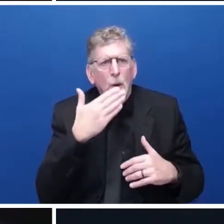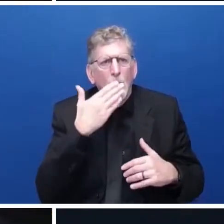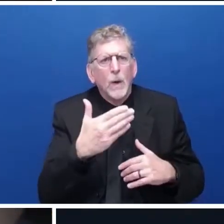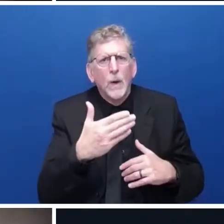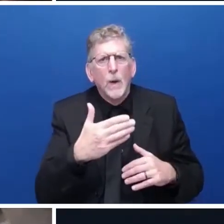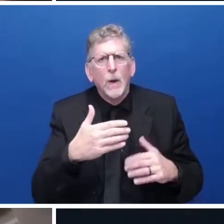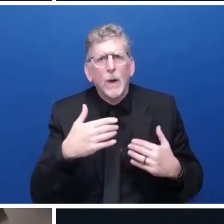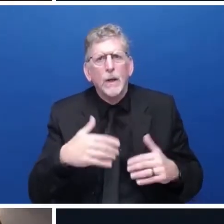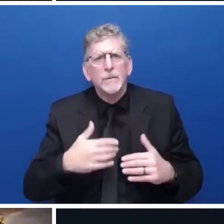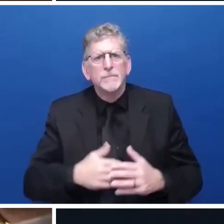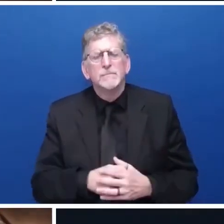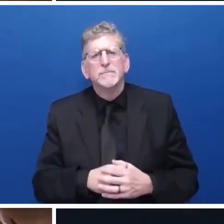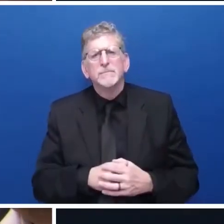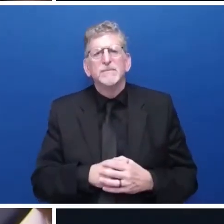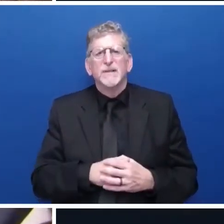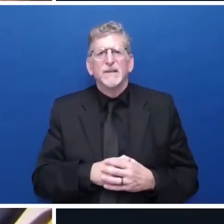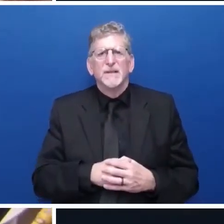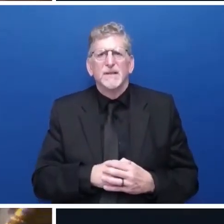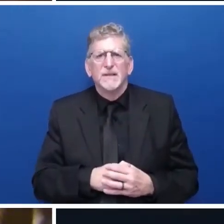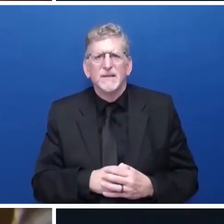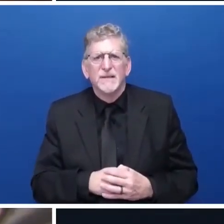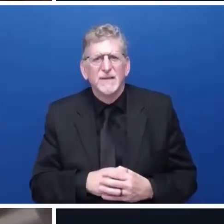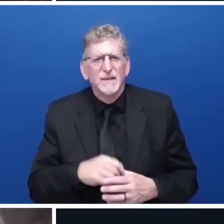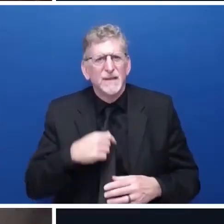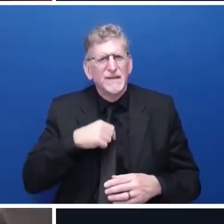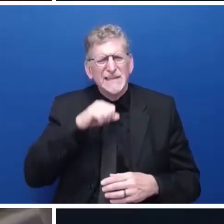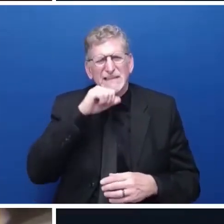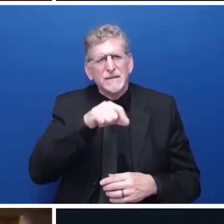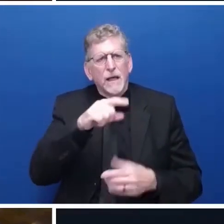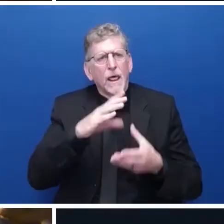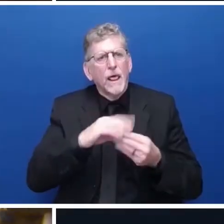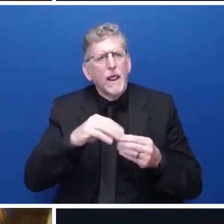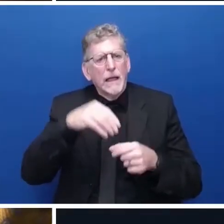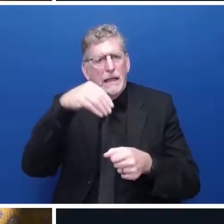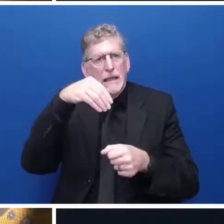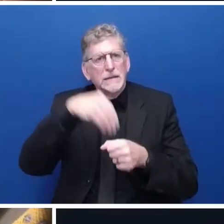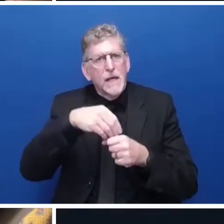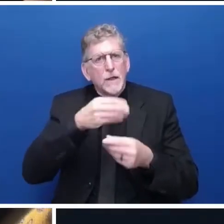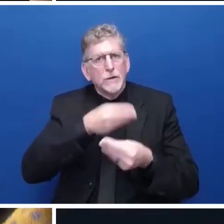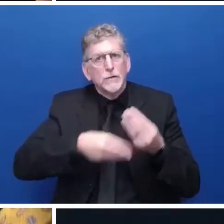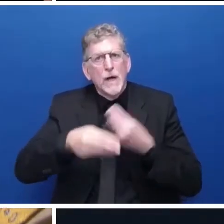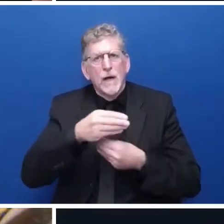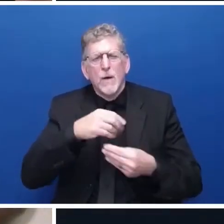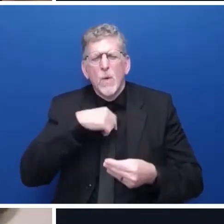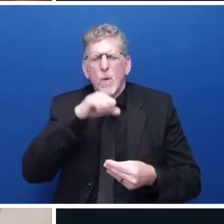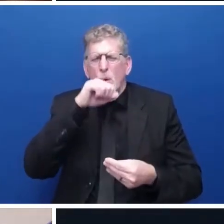the insider trading stuff. Great guy. How's he doing? He's a youngster. He